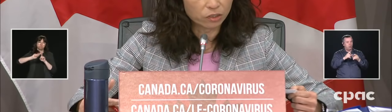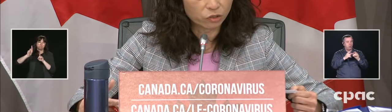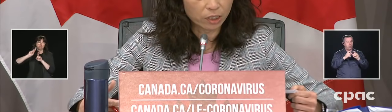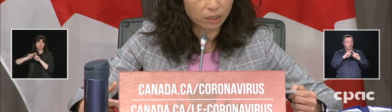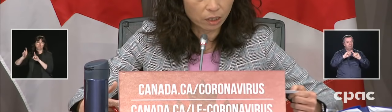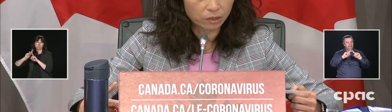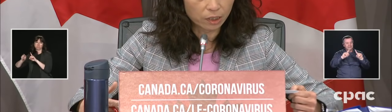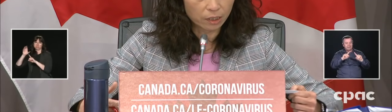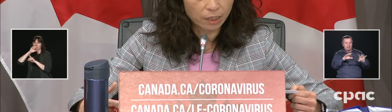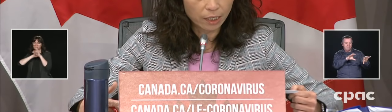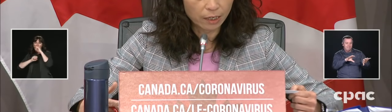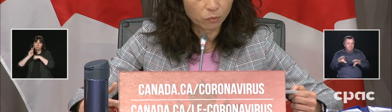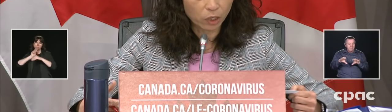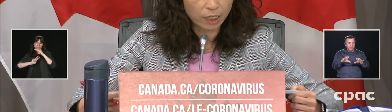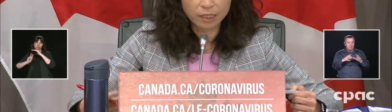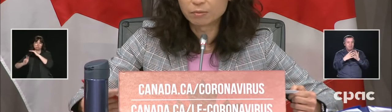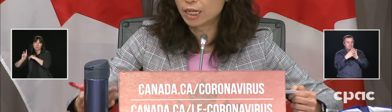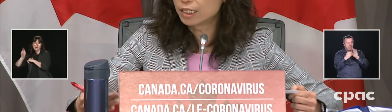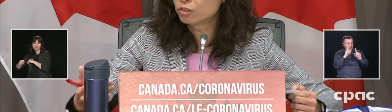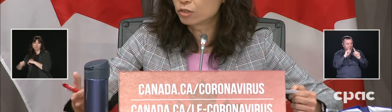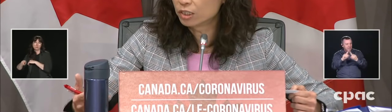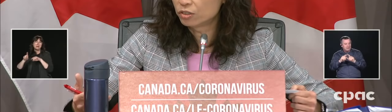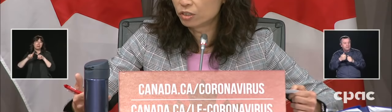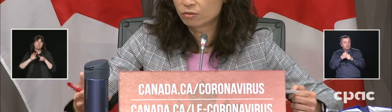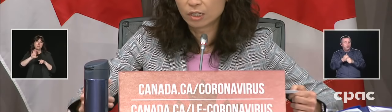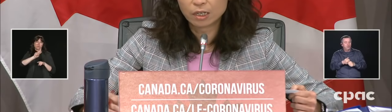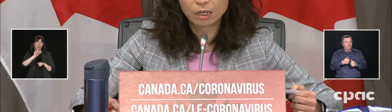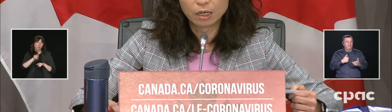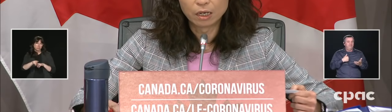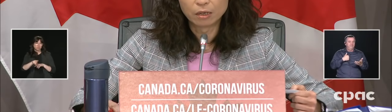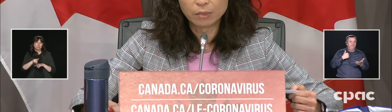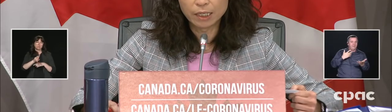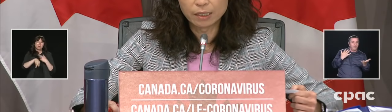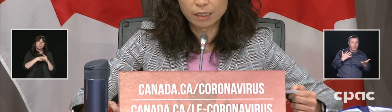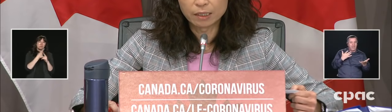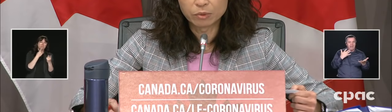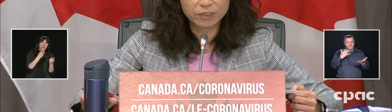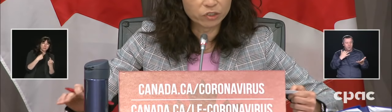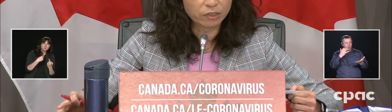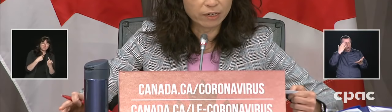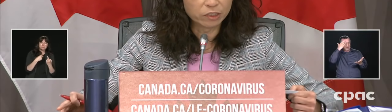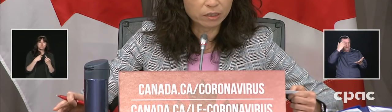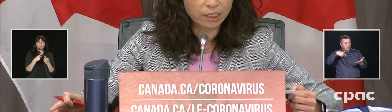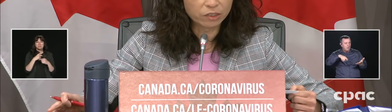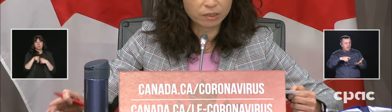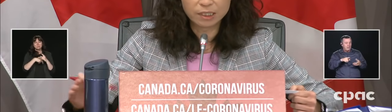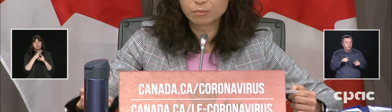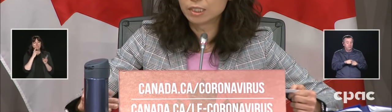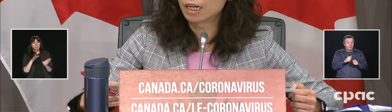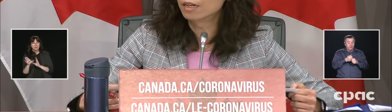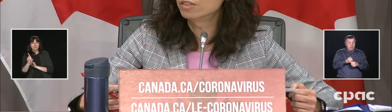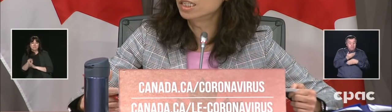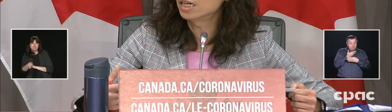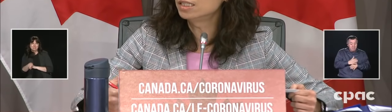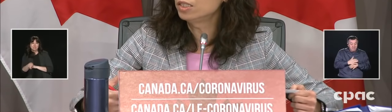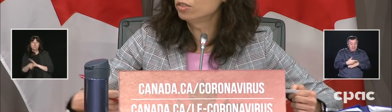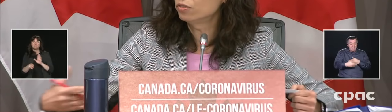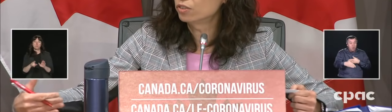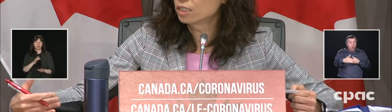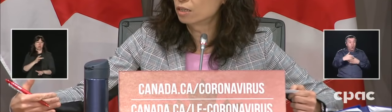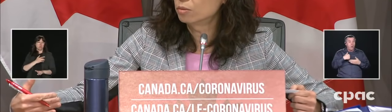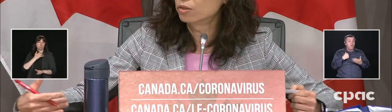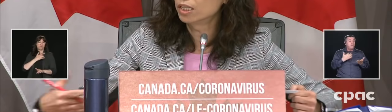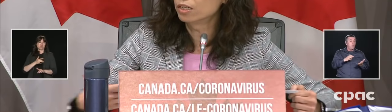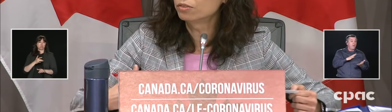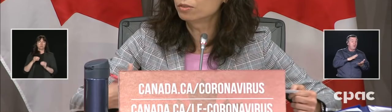question that you're trying to answer and what kind of planning you're trying to do. In a provincial level, they do a deeper dive on the ICUs,